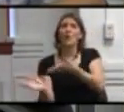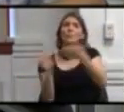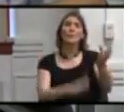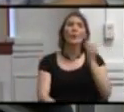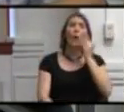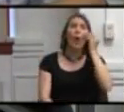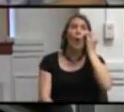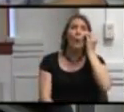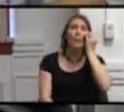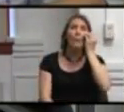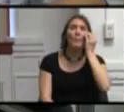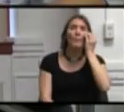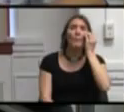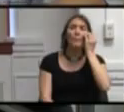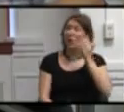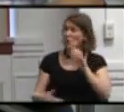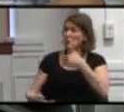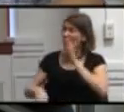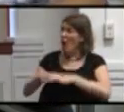of a drinking it on the corner.